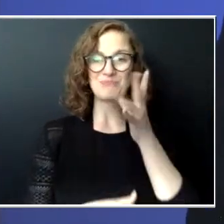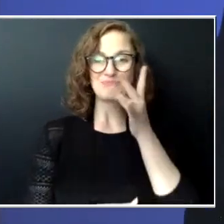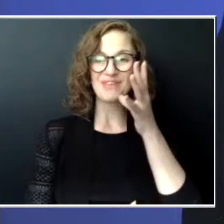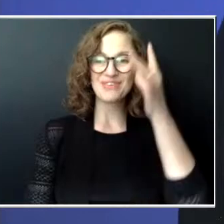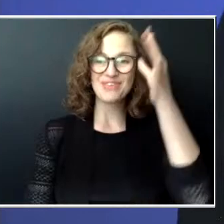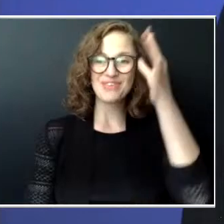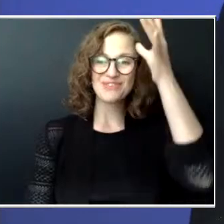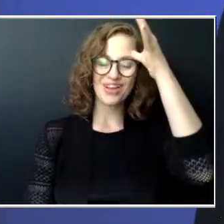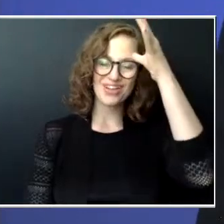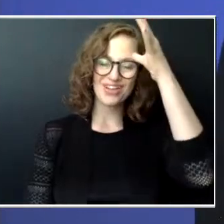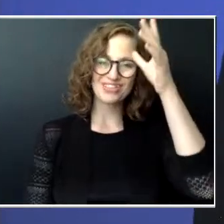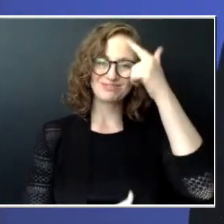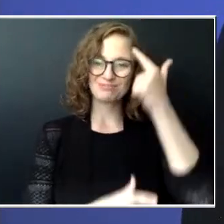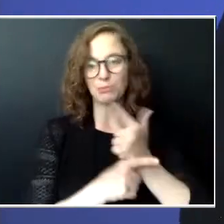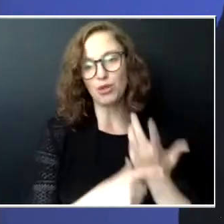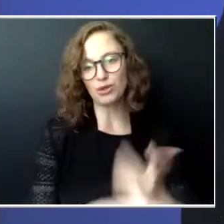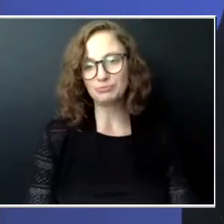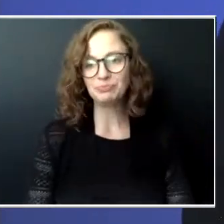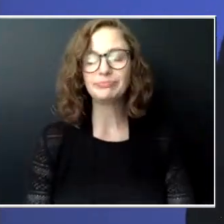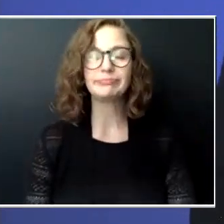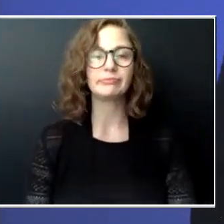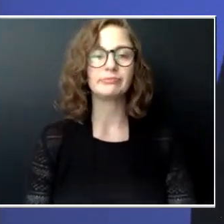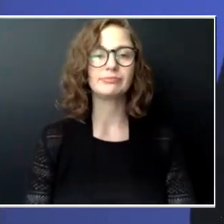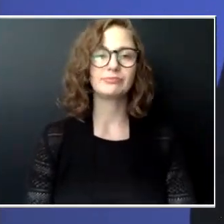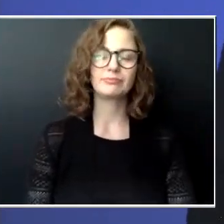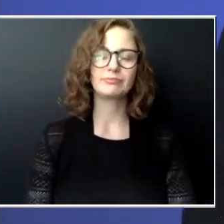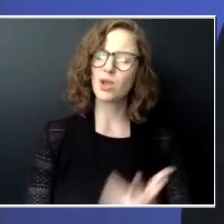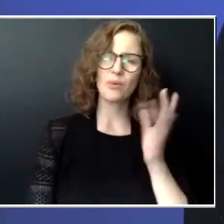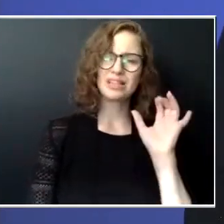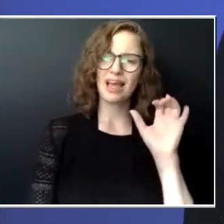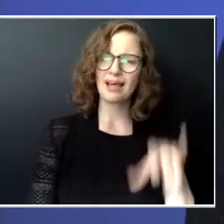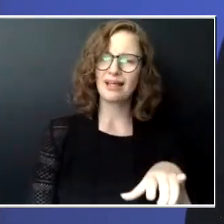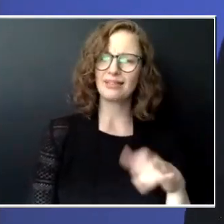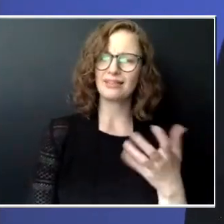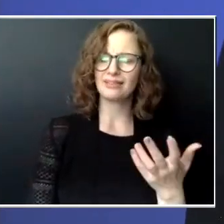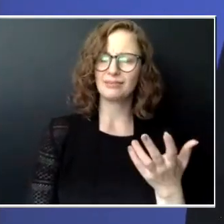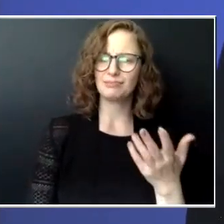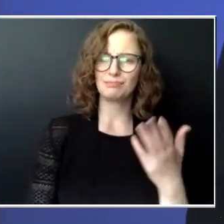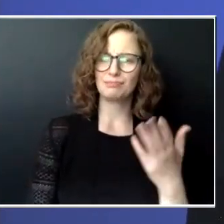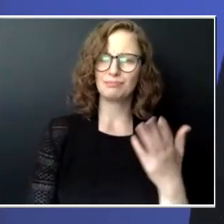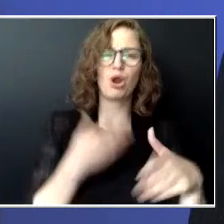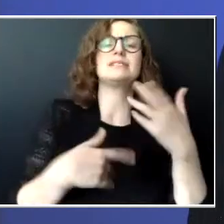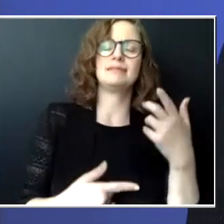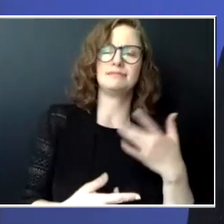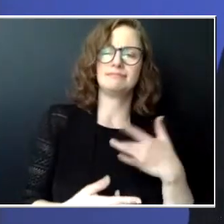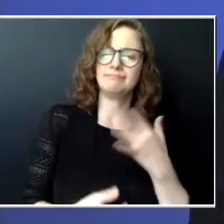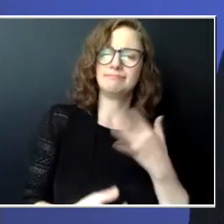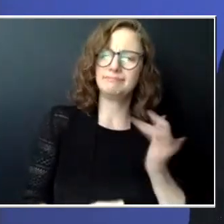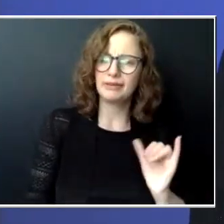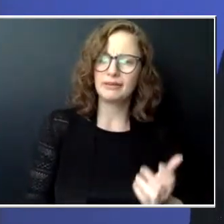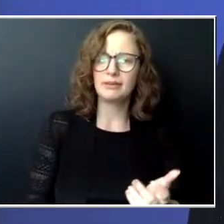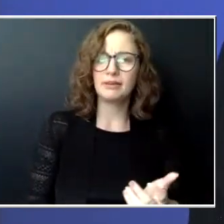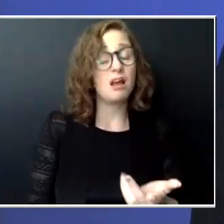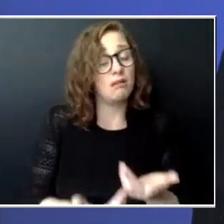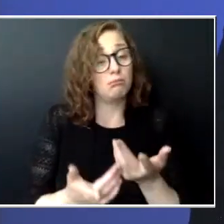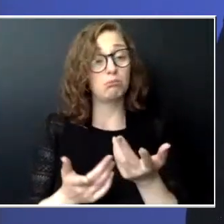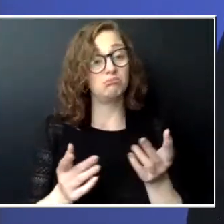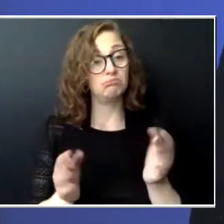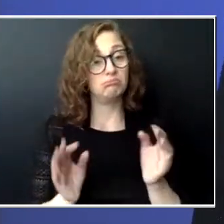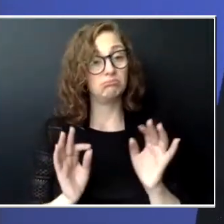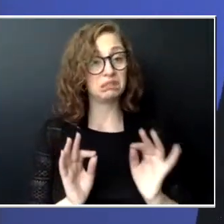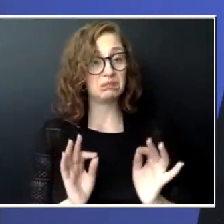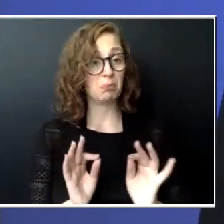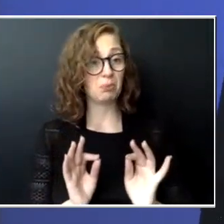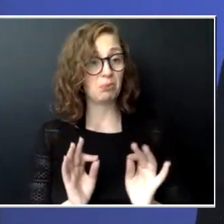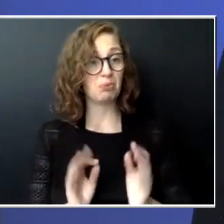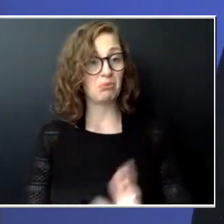Yeah. that like, making that phone call, and what was that process like? I think it was pretty simple. He as many times as I thanked